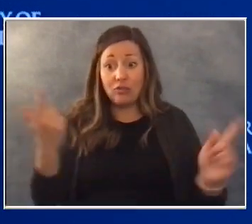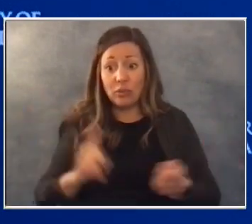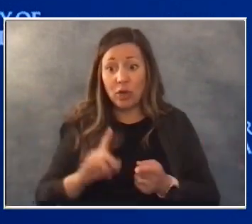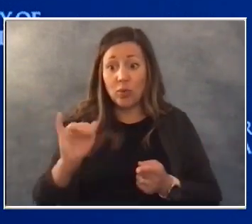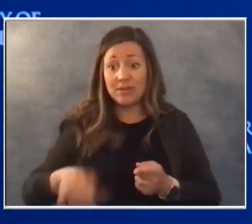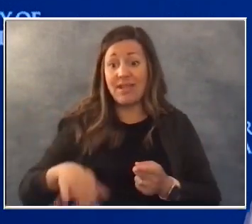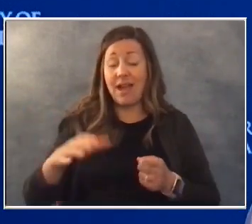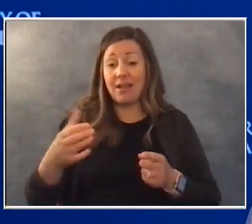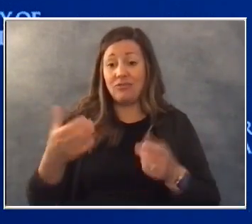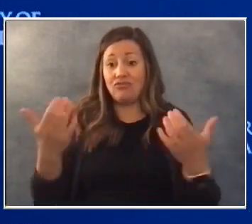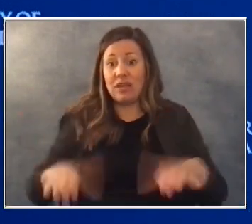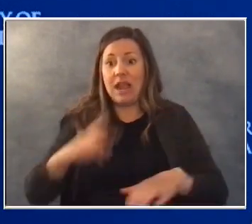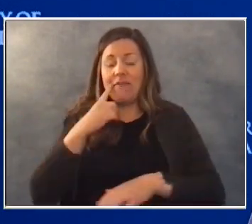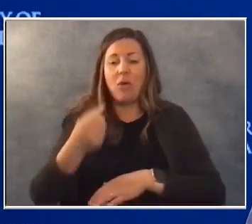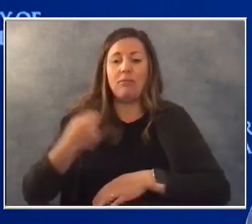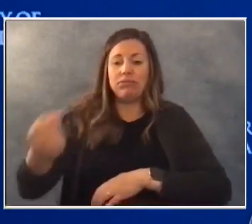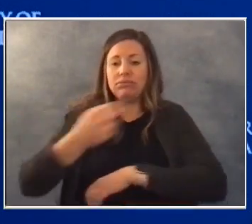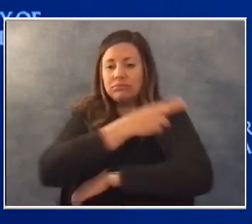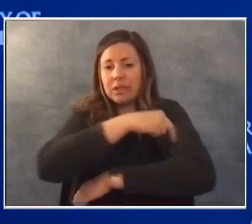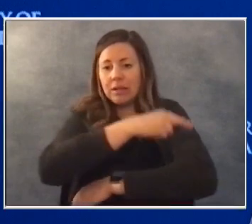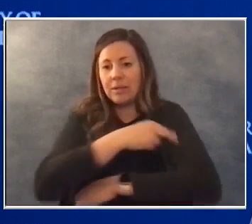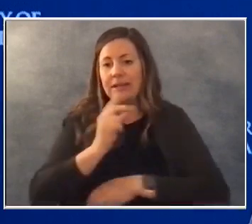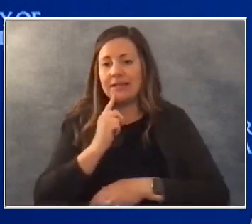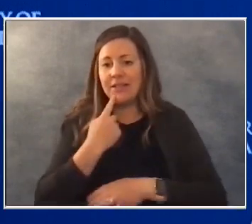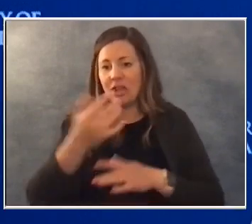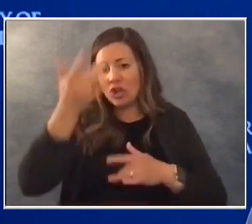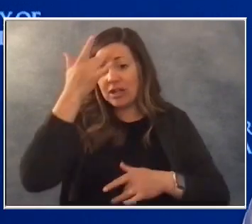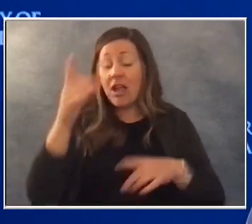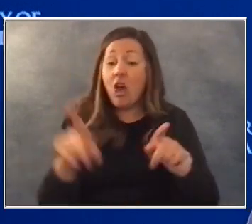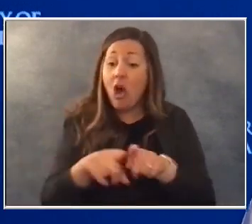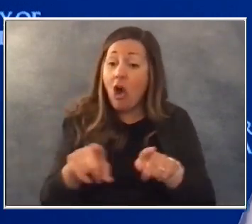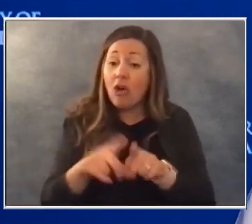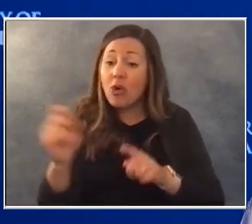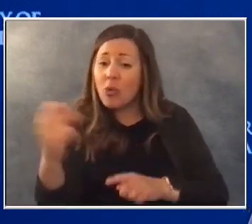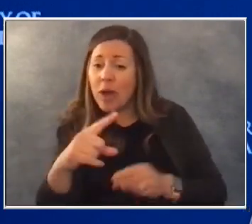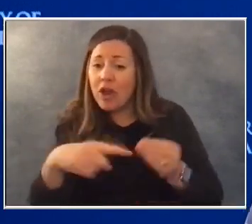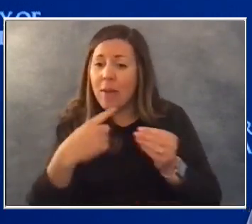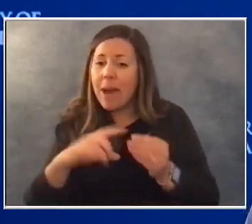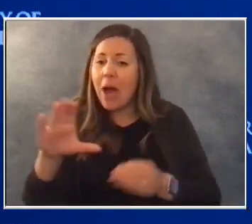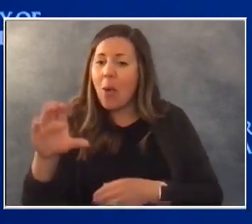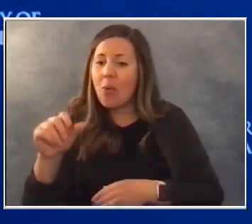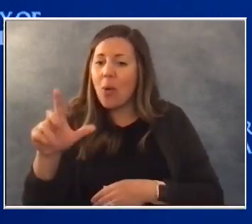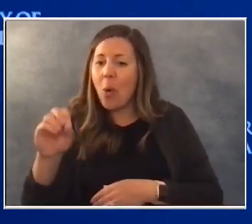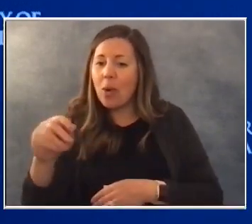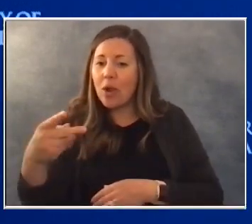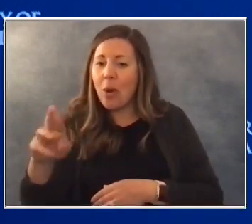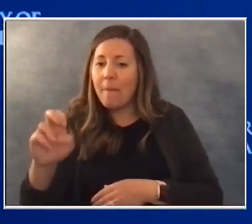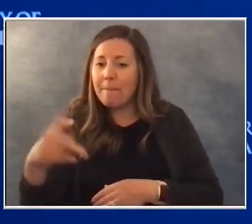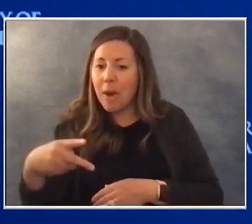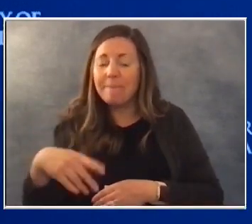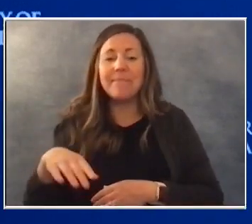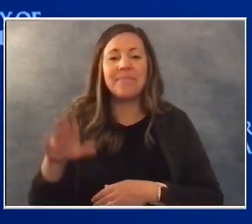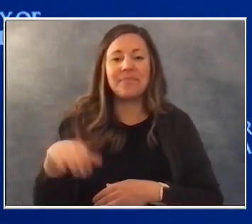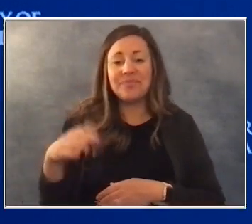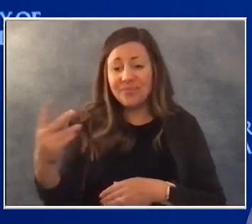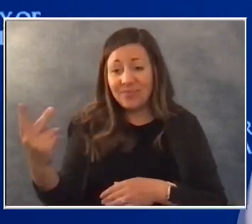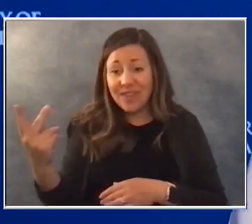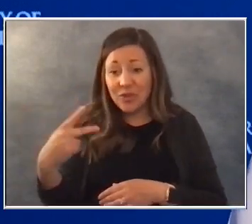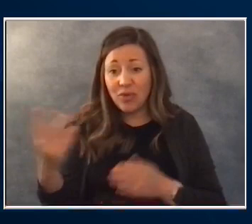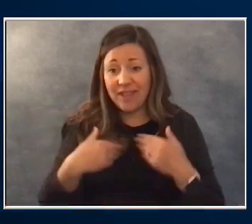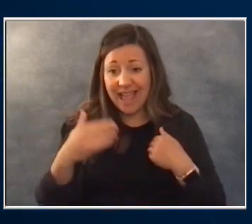hospitalization, severe disease. And just a little bit of 2 cents for the question about the colon prep. Actually, Jessica, you and I had the colonoscopy last